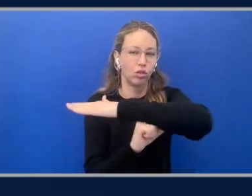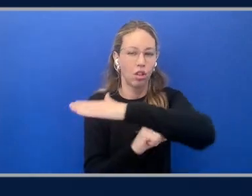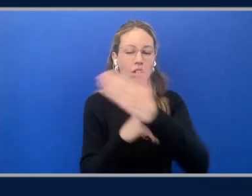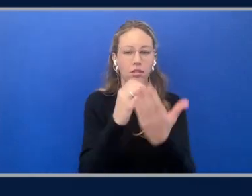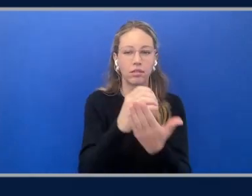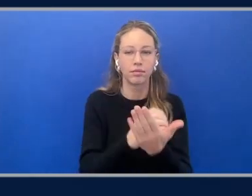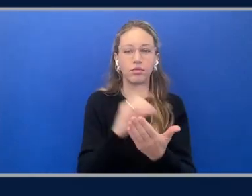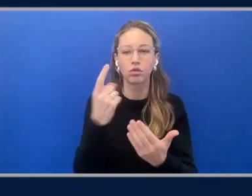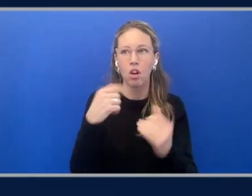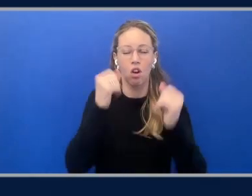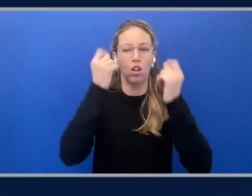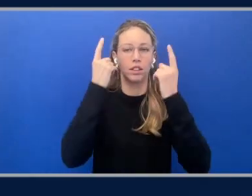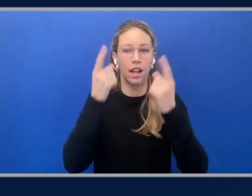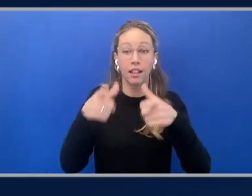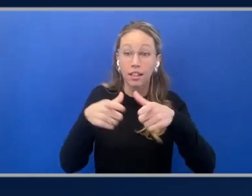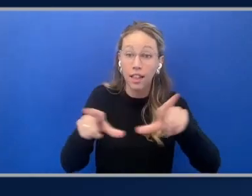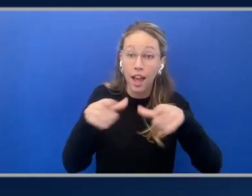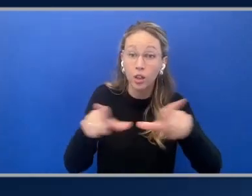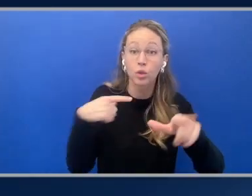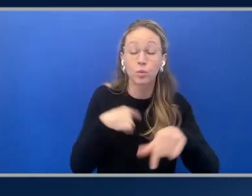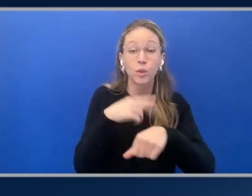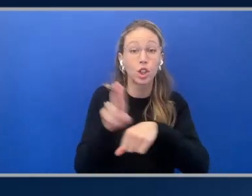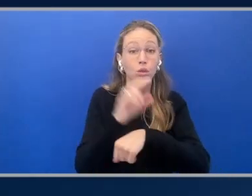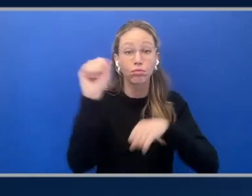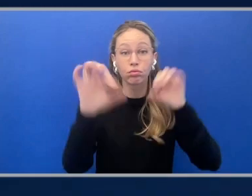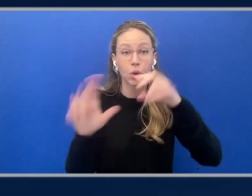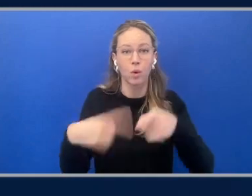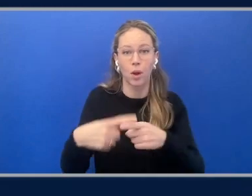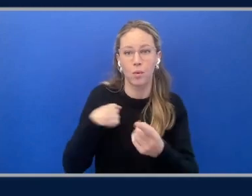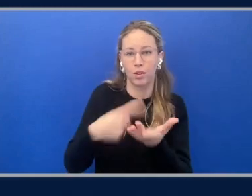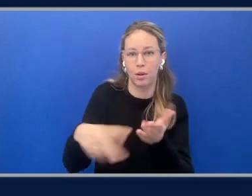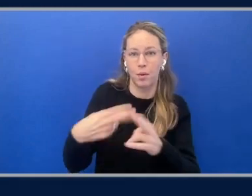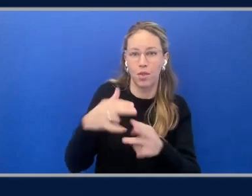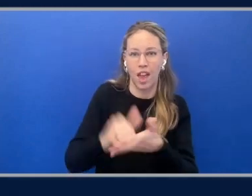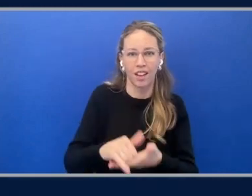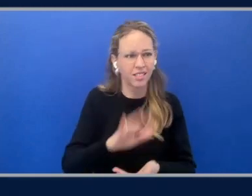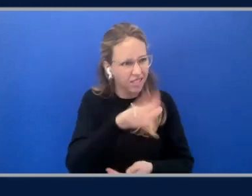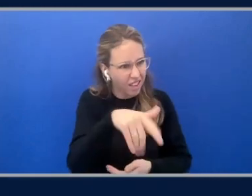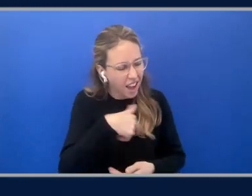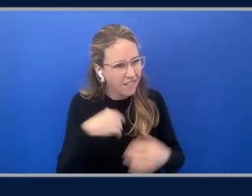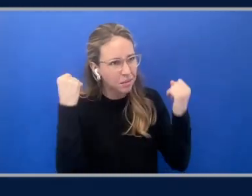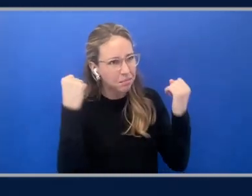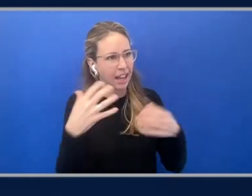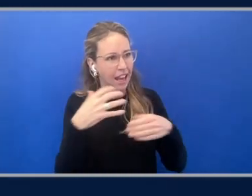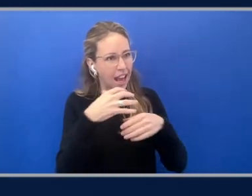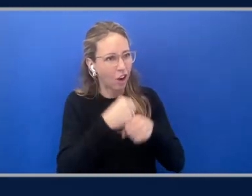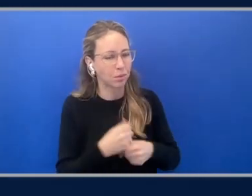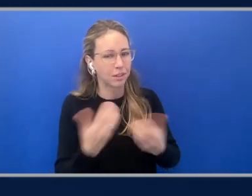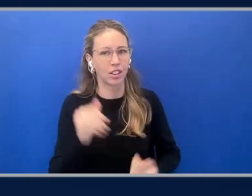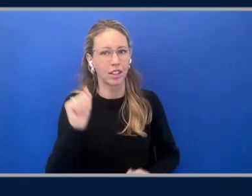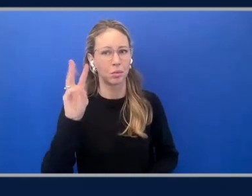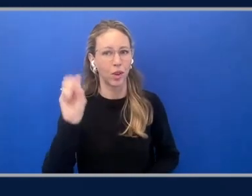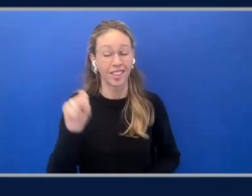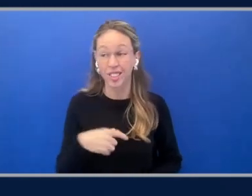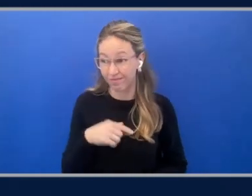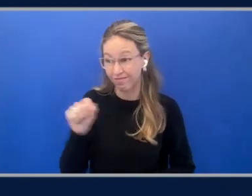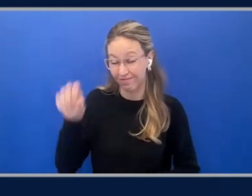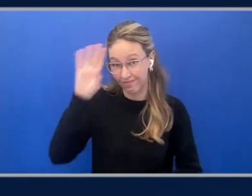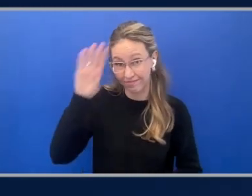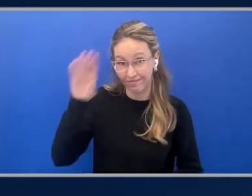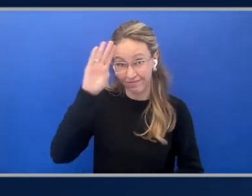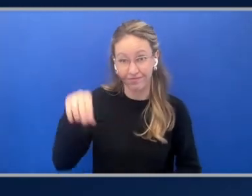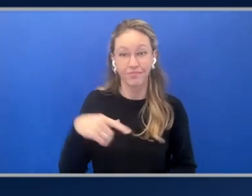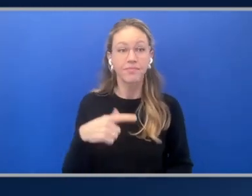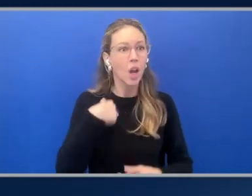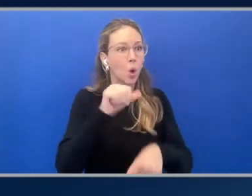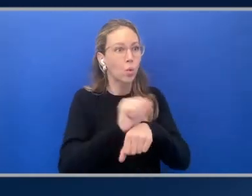to understand the language that we toss around all the time when we say There's bedrock. a lot of acronyms There really at AWS. I mean, even working here and talking about it all